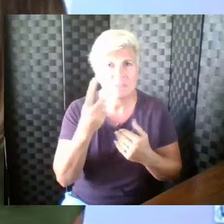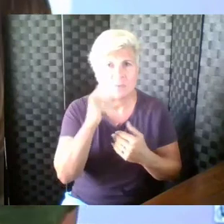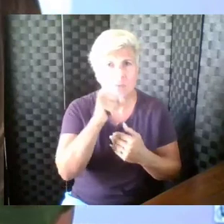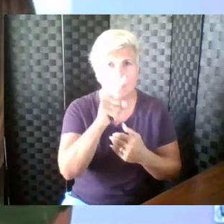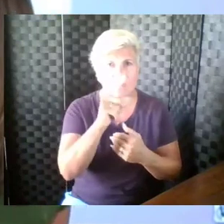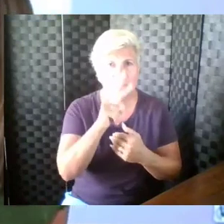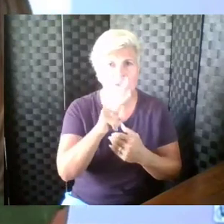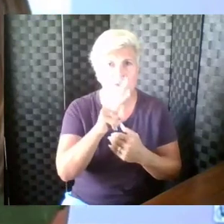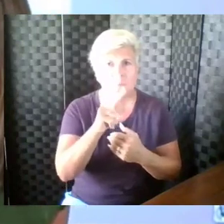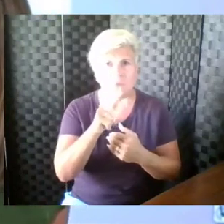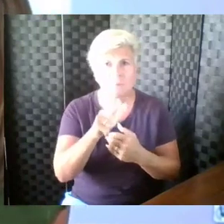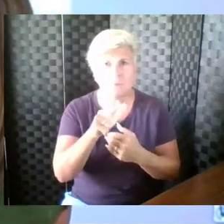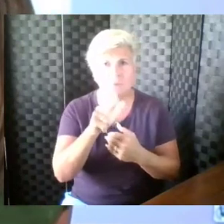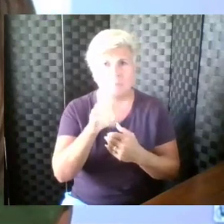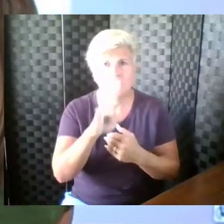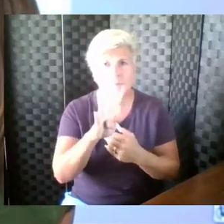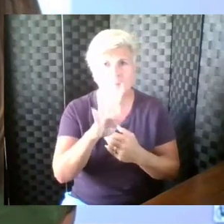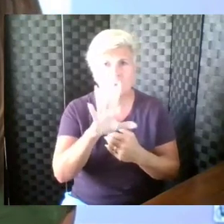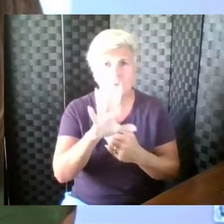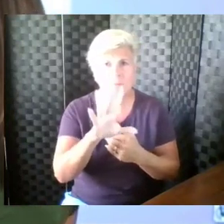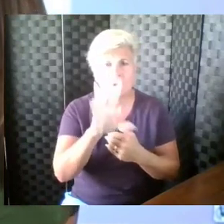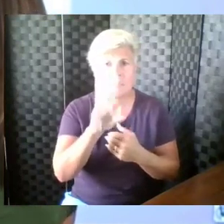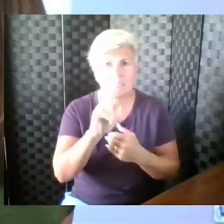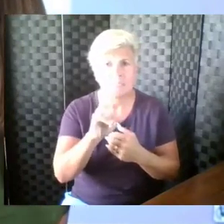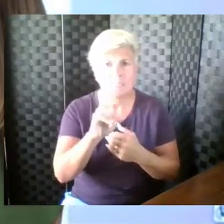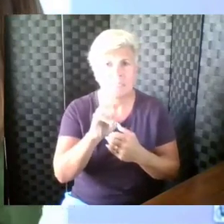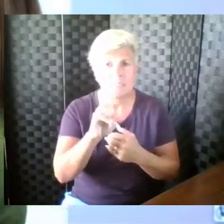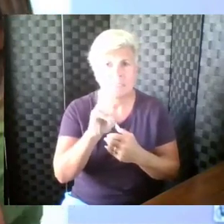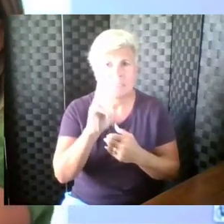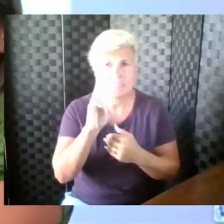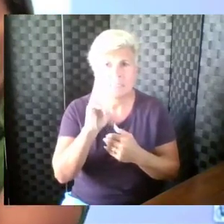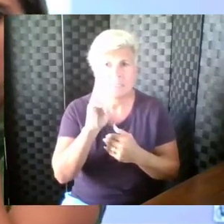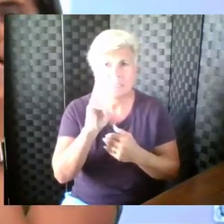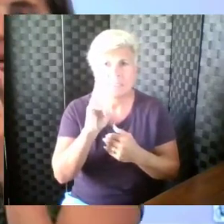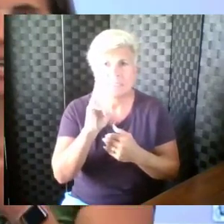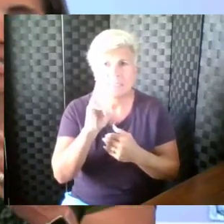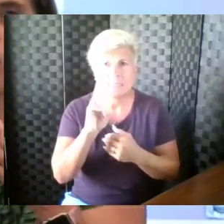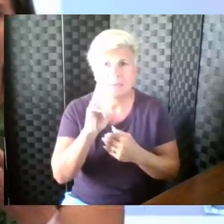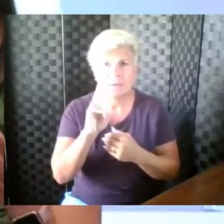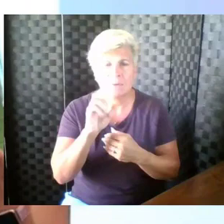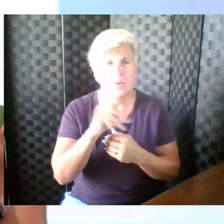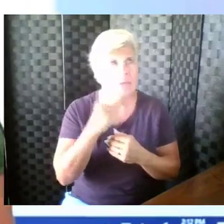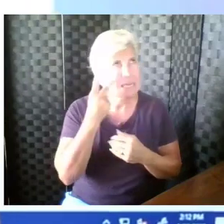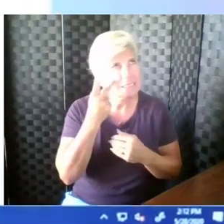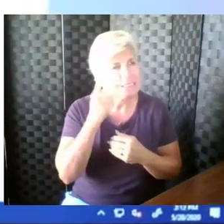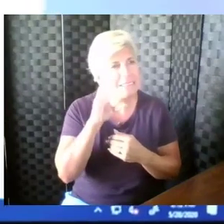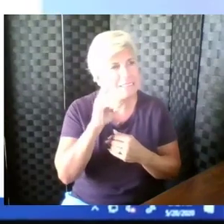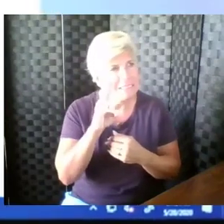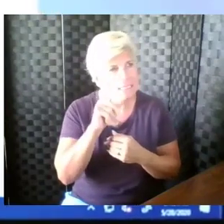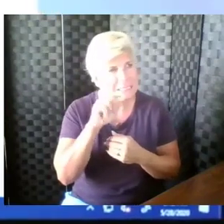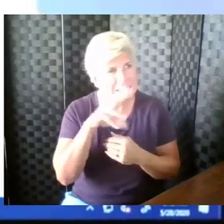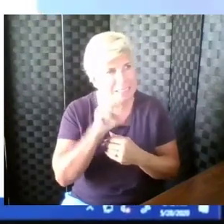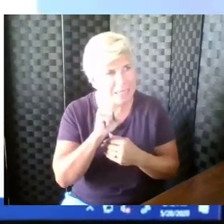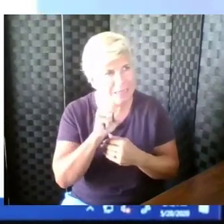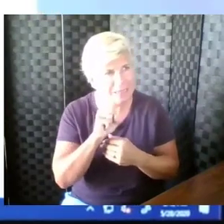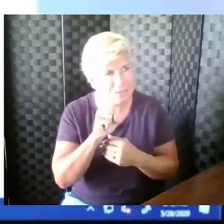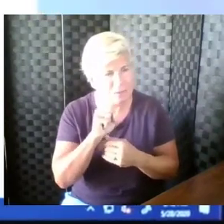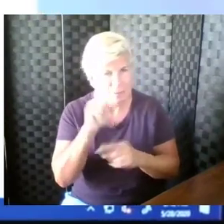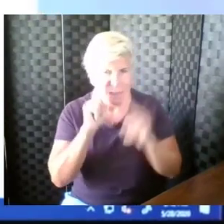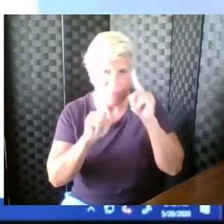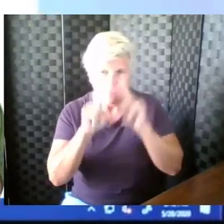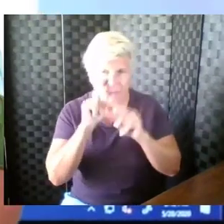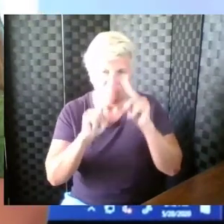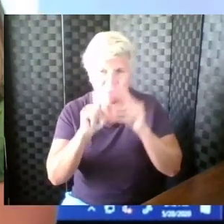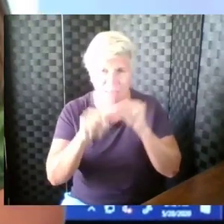them. 1, 2, 3, 4, 5, 6. Okay, so I see 6 10s, but when I'm